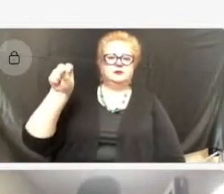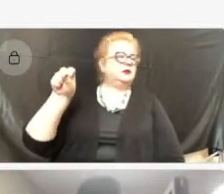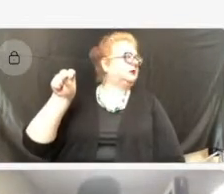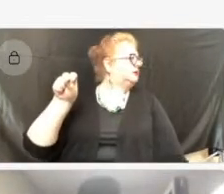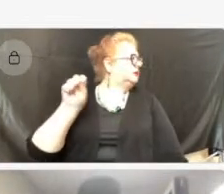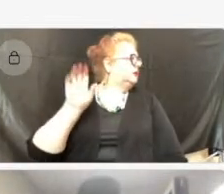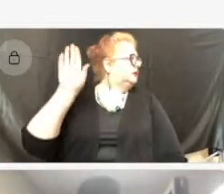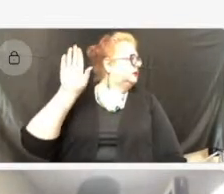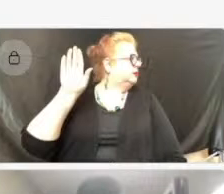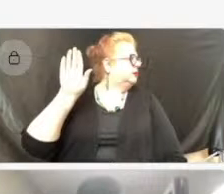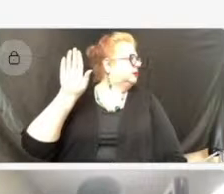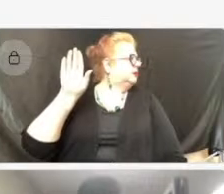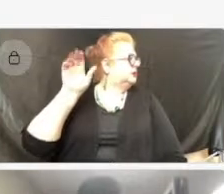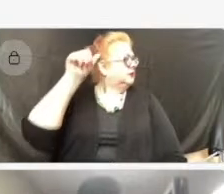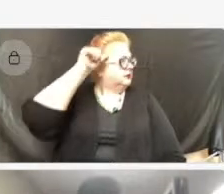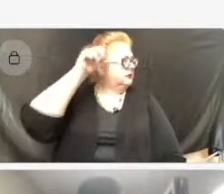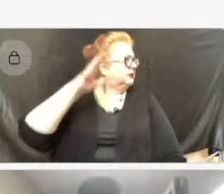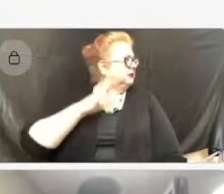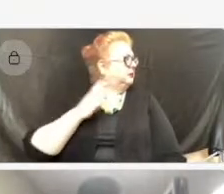Yes.